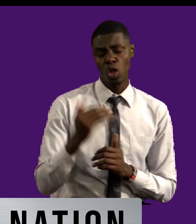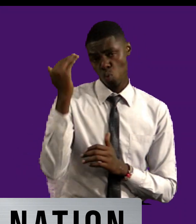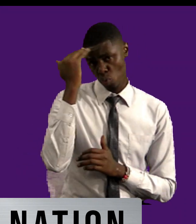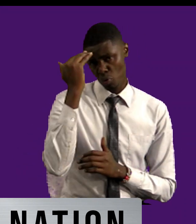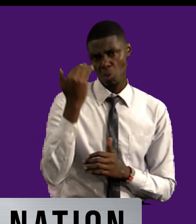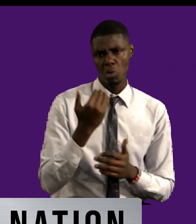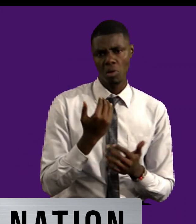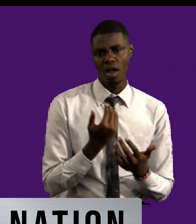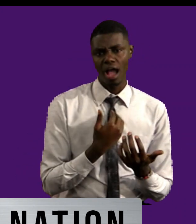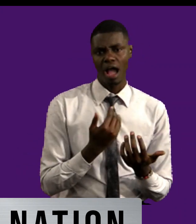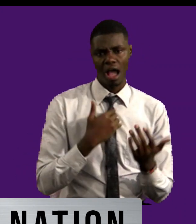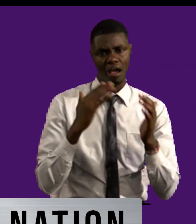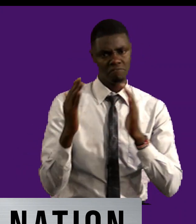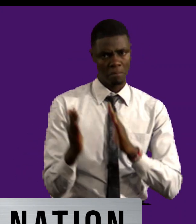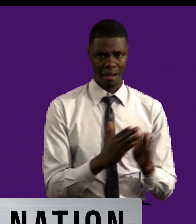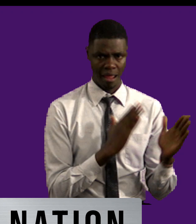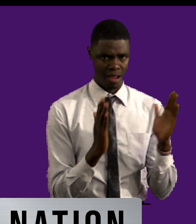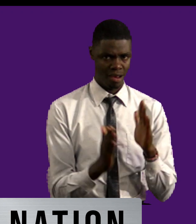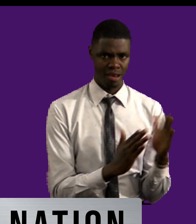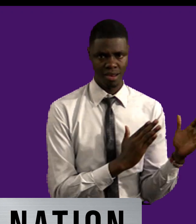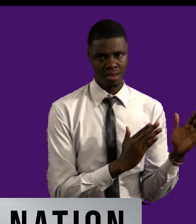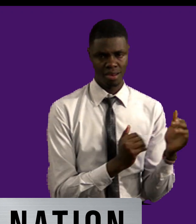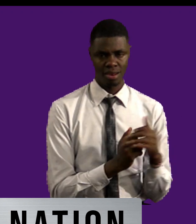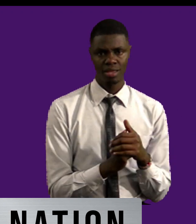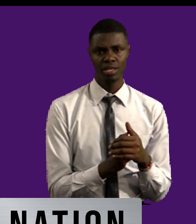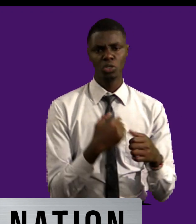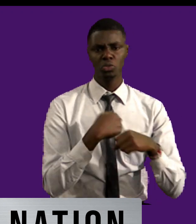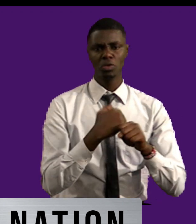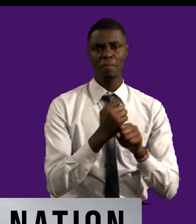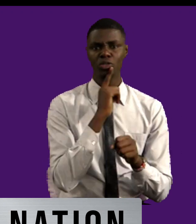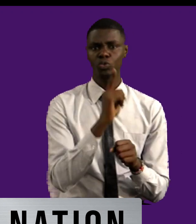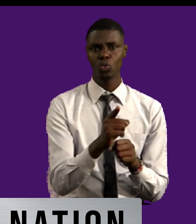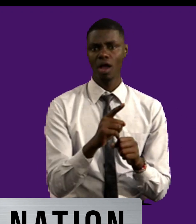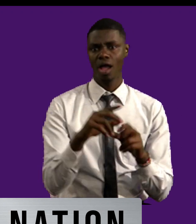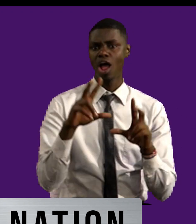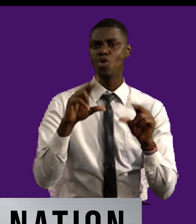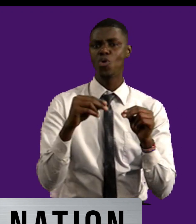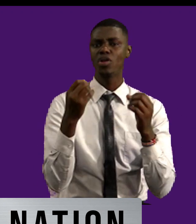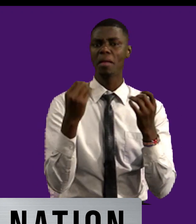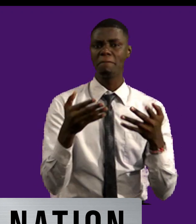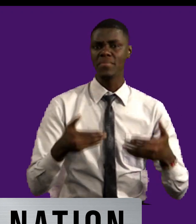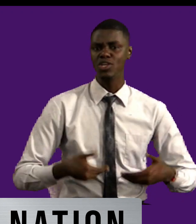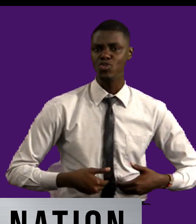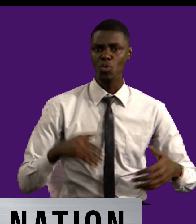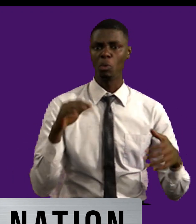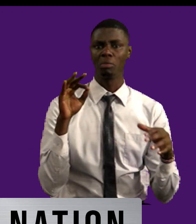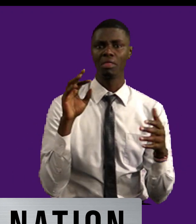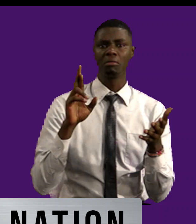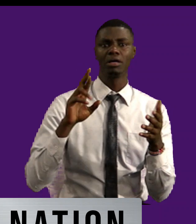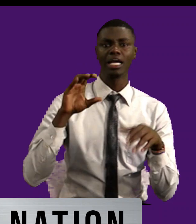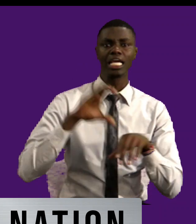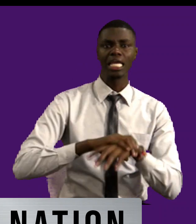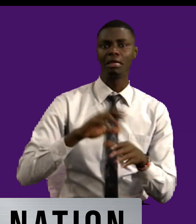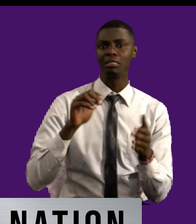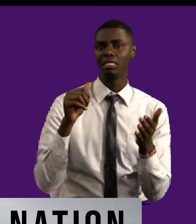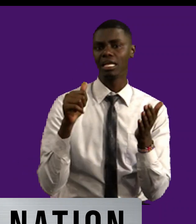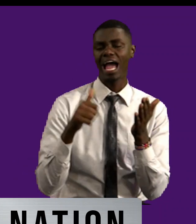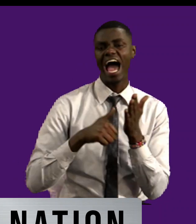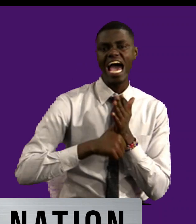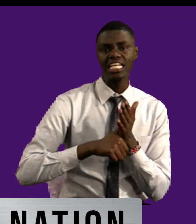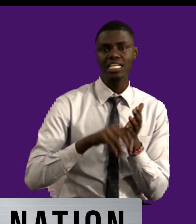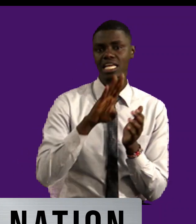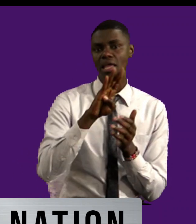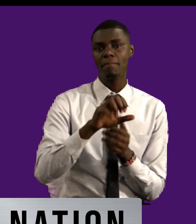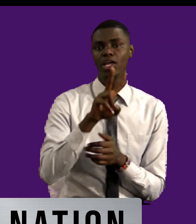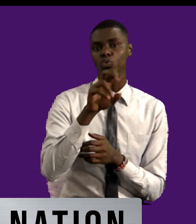there is a deliberate effort to ensure that not many young persons get IDs by